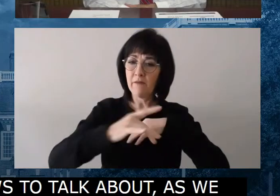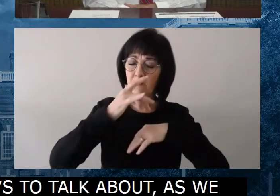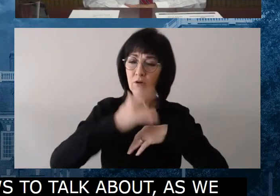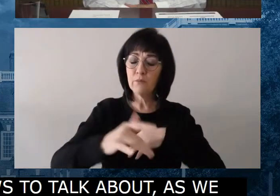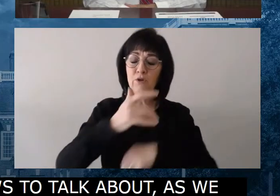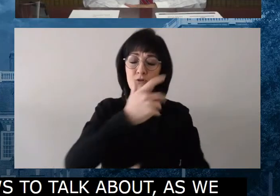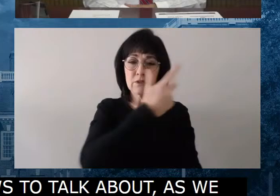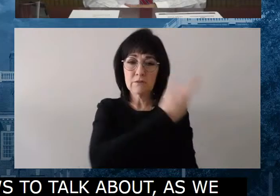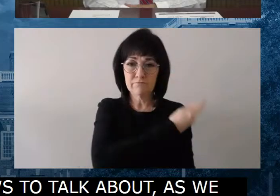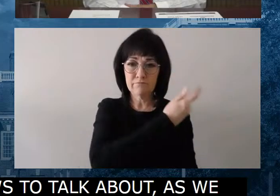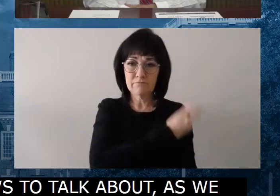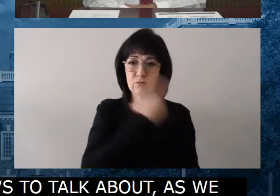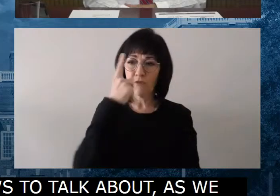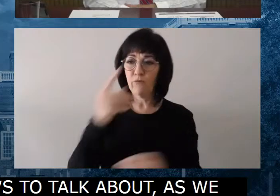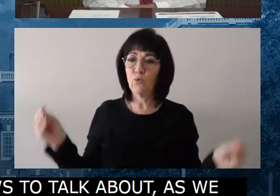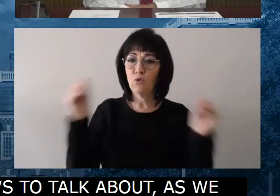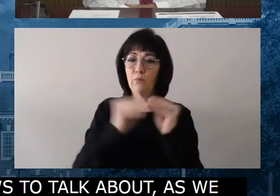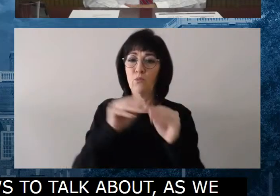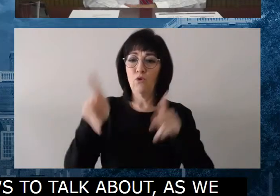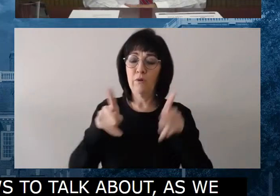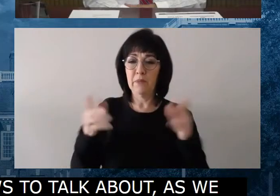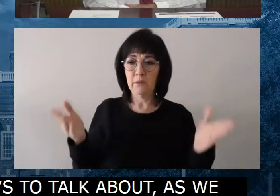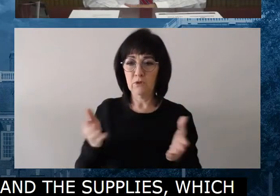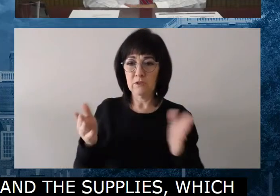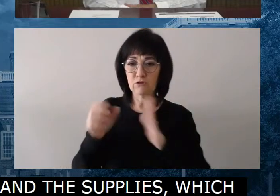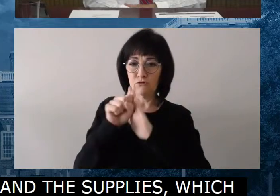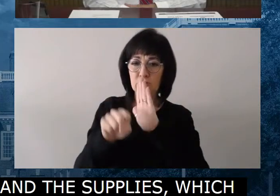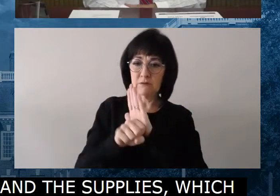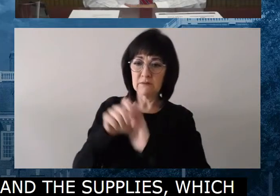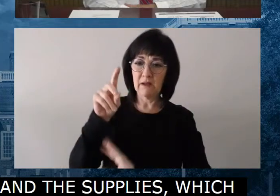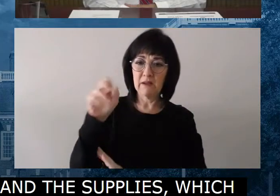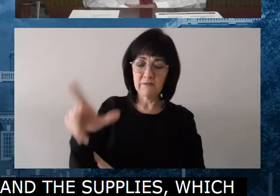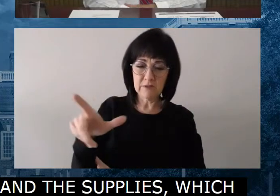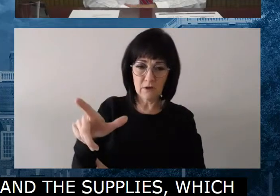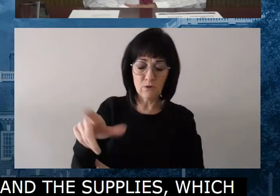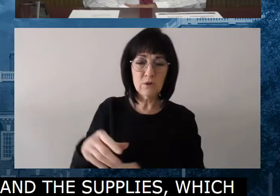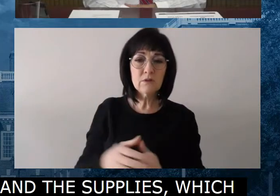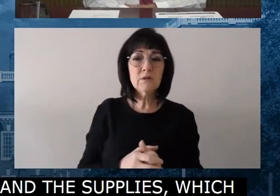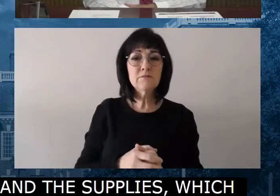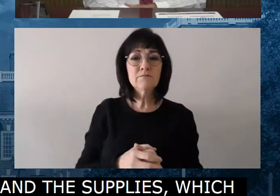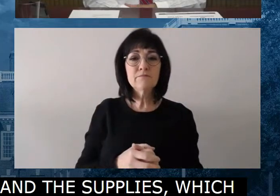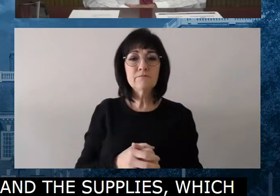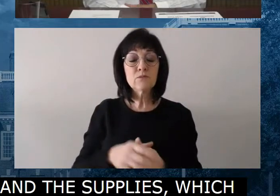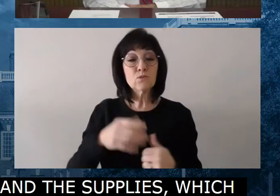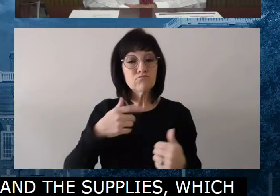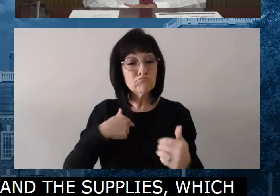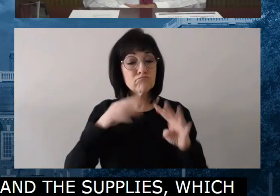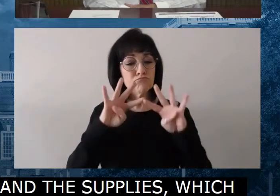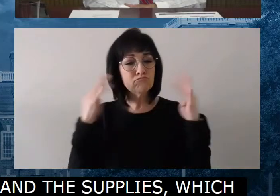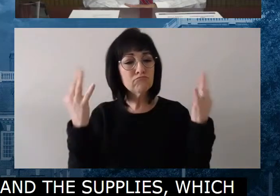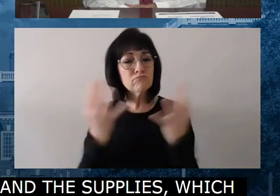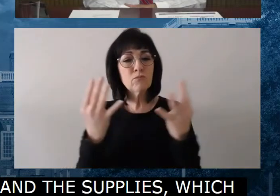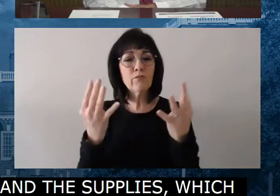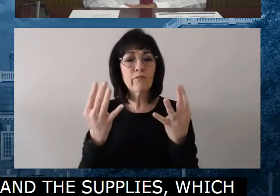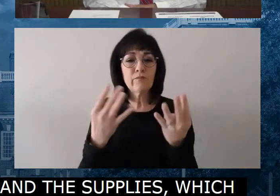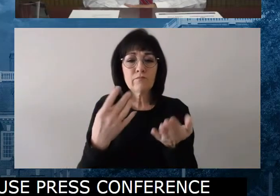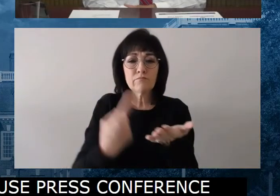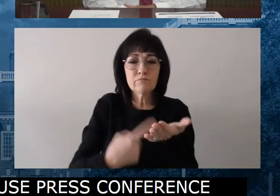this morning. Jeff Zients is the President Biden's point person for that, reported of the increase